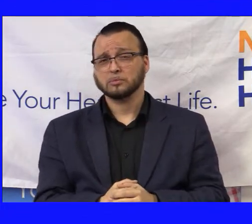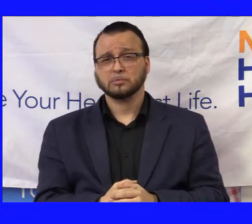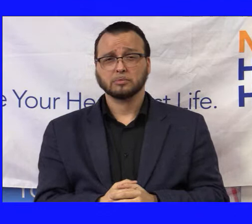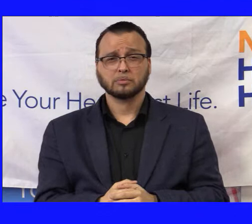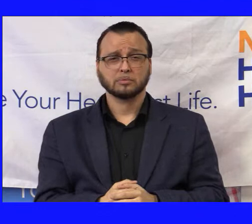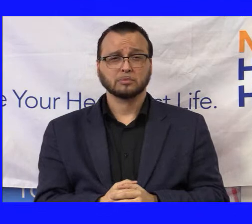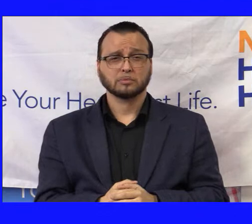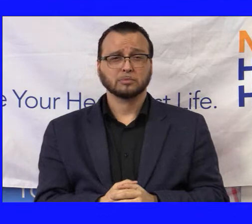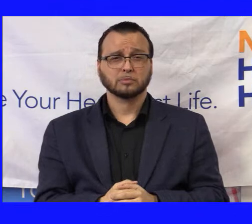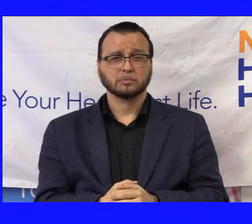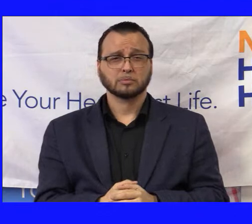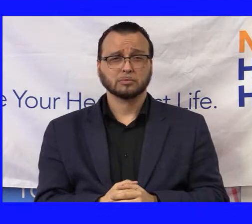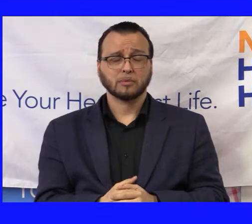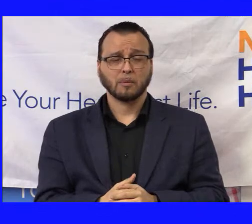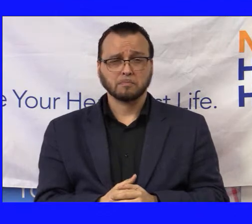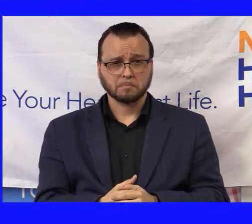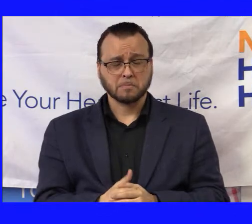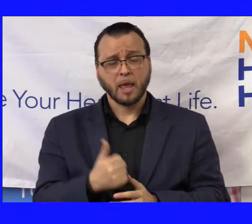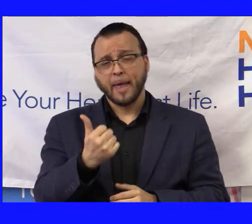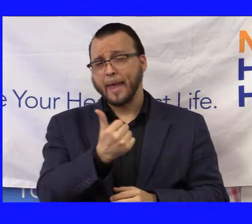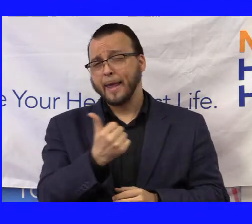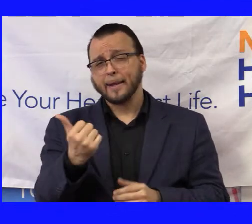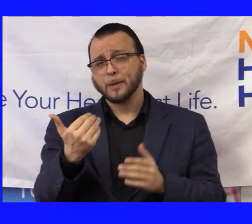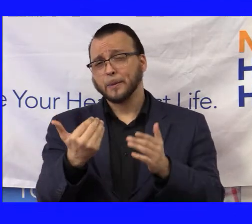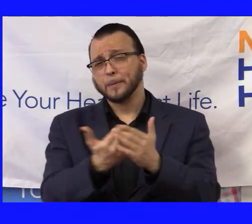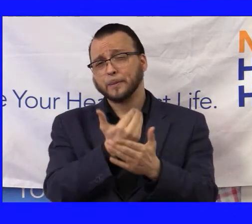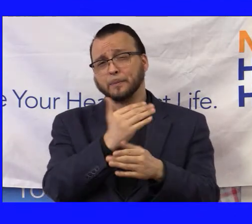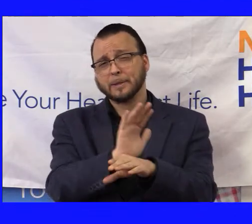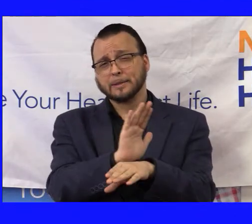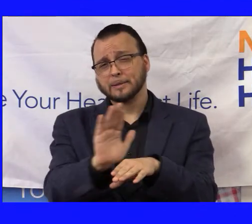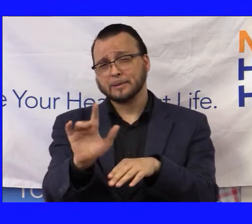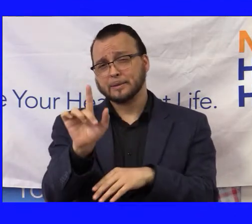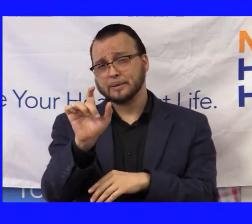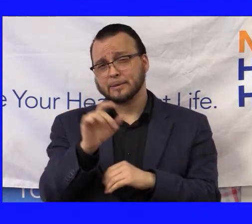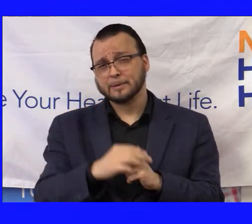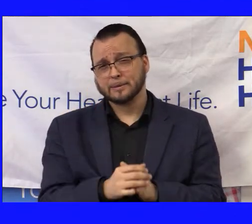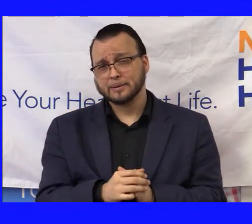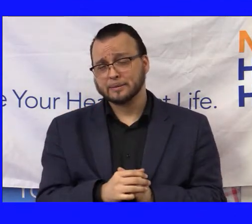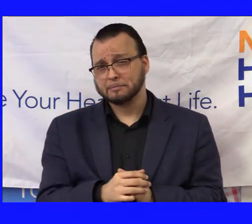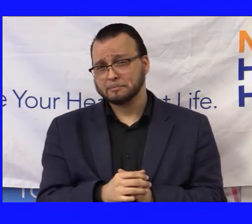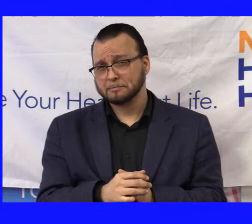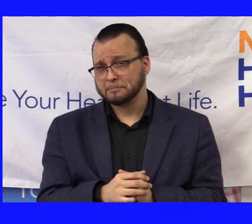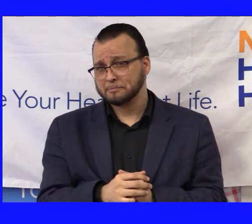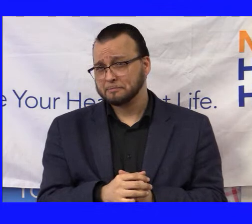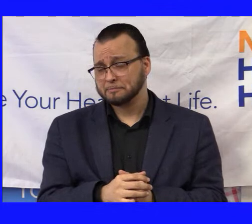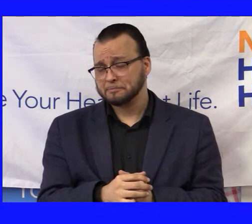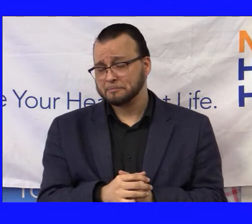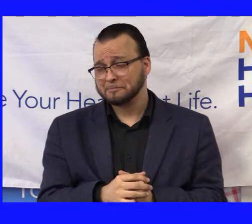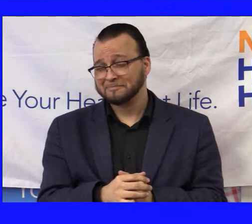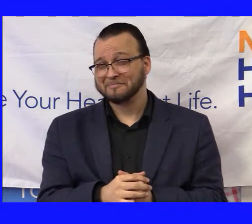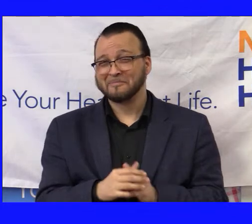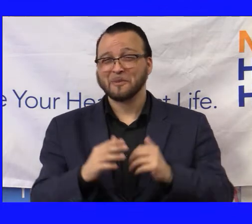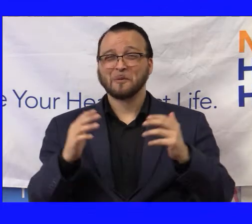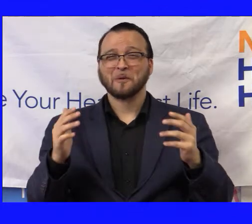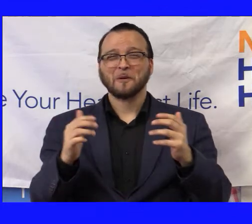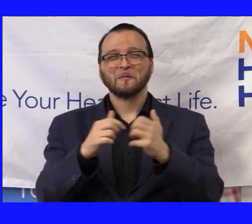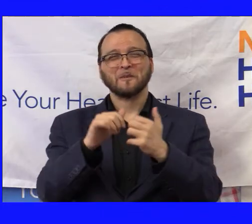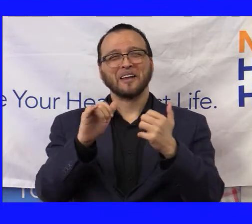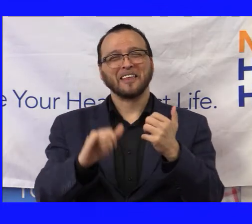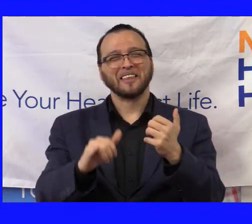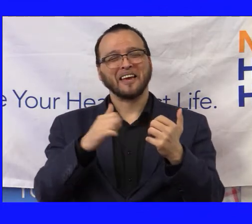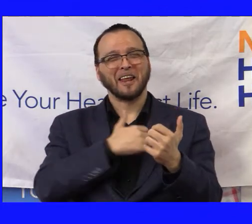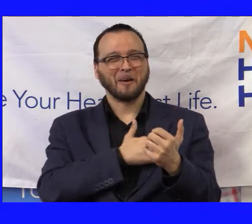Any new business? Well, with that, again, I apologize again for starting